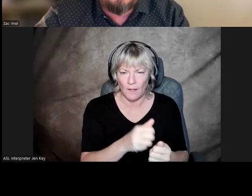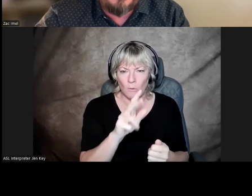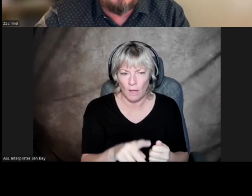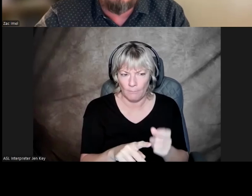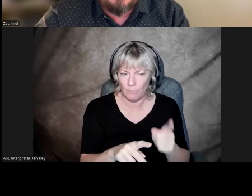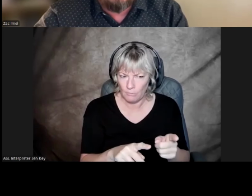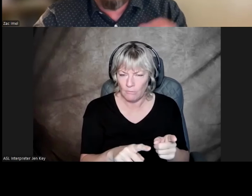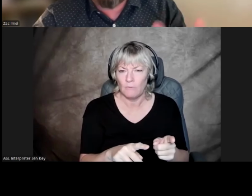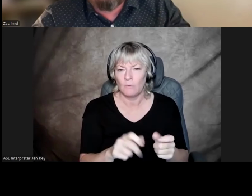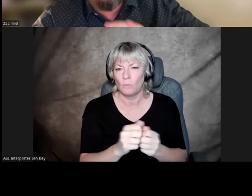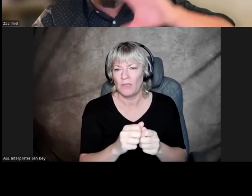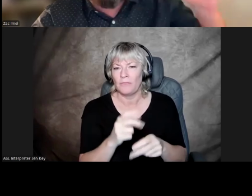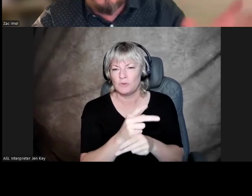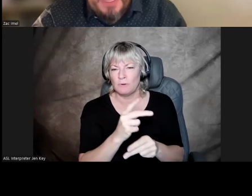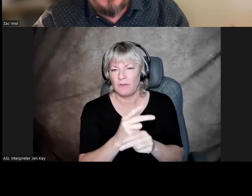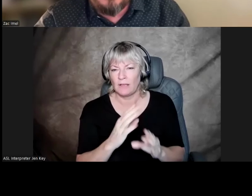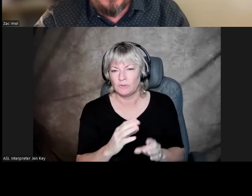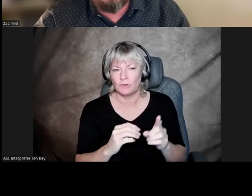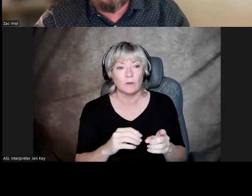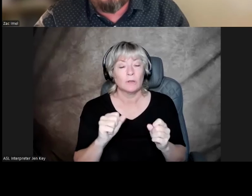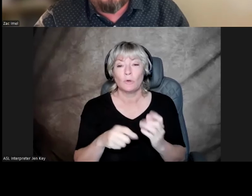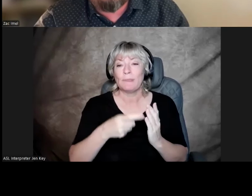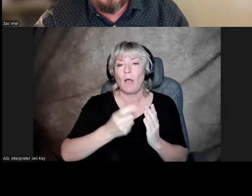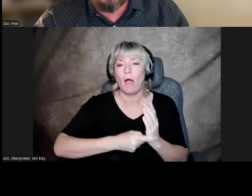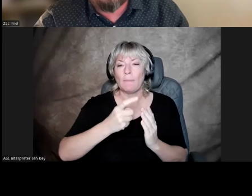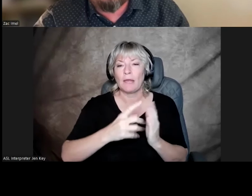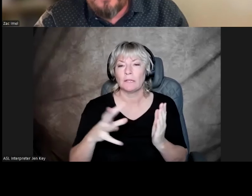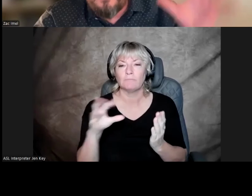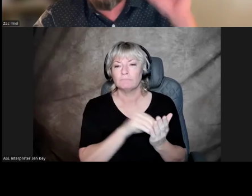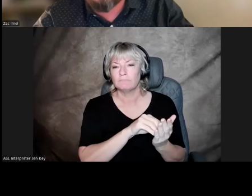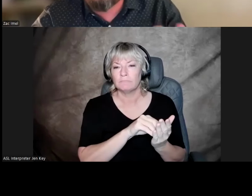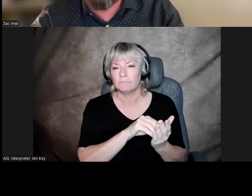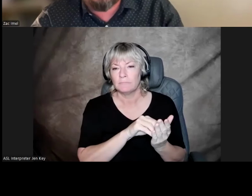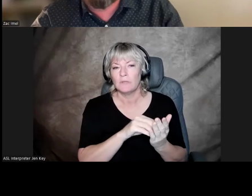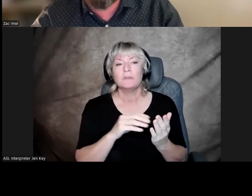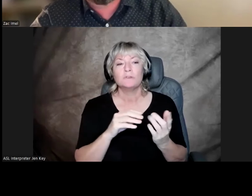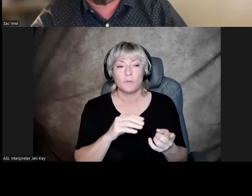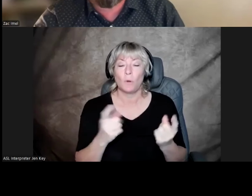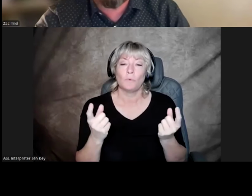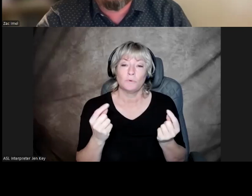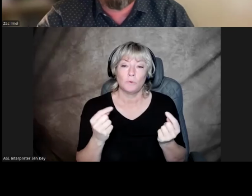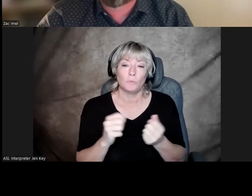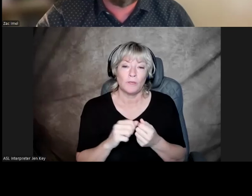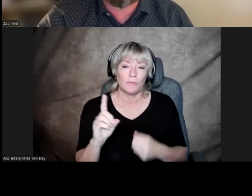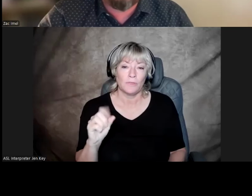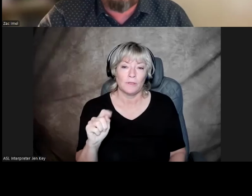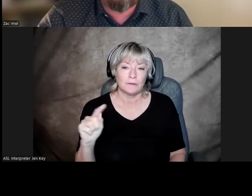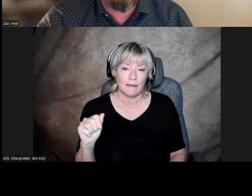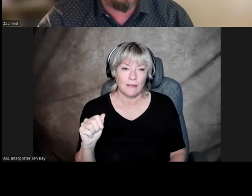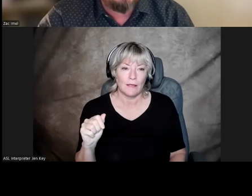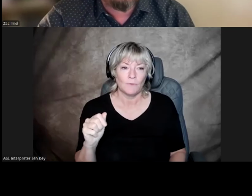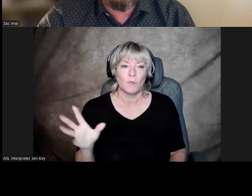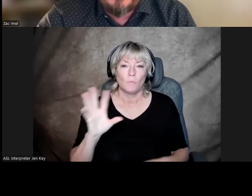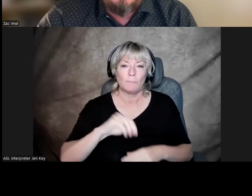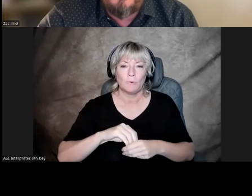supervision conversation. And that can be automatically captured and provided back. And so what we do with that data at Lyssn is we put it into a